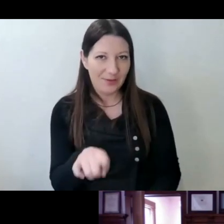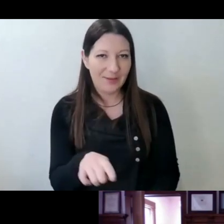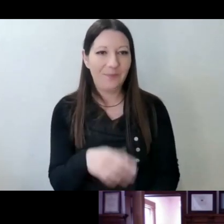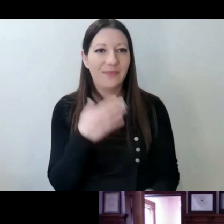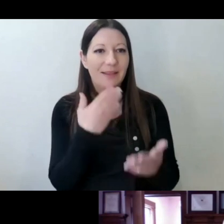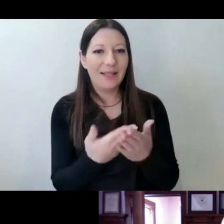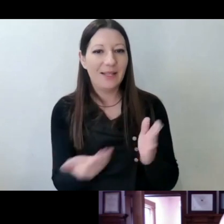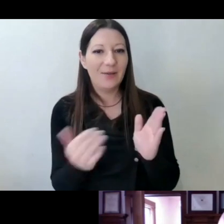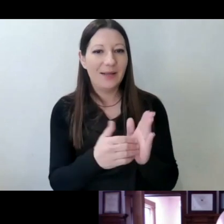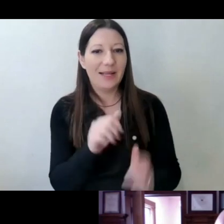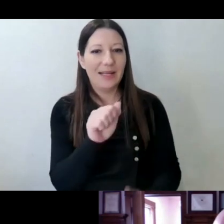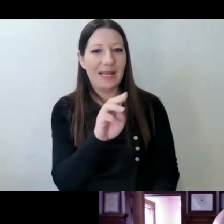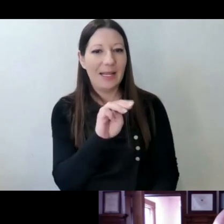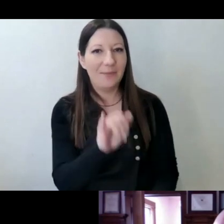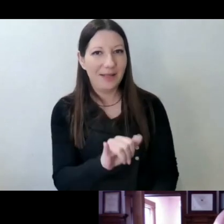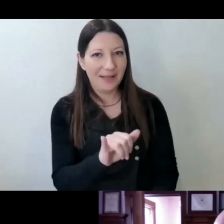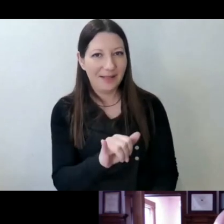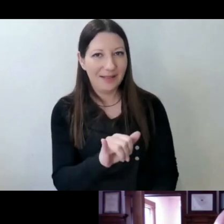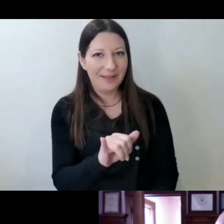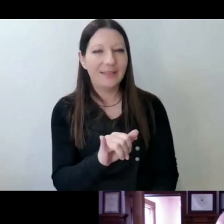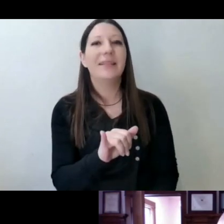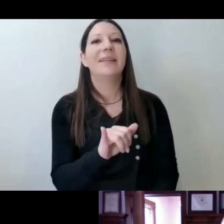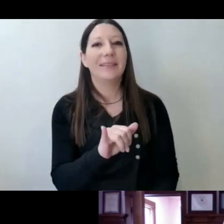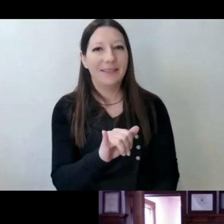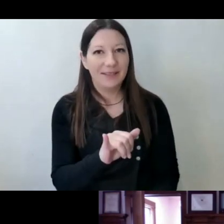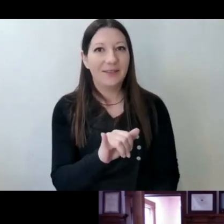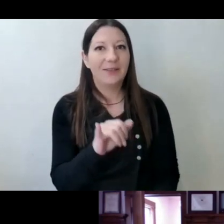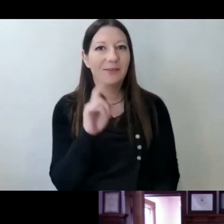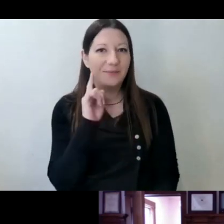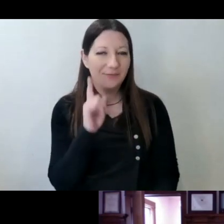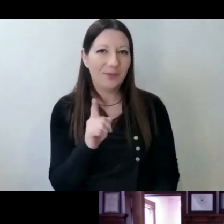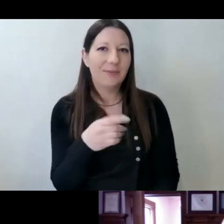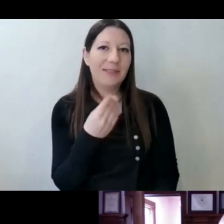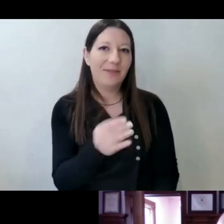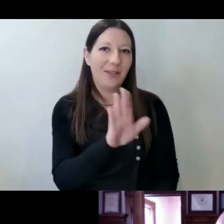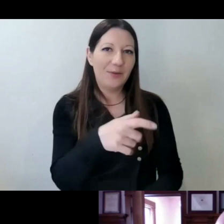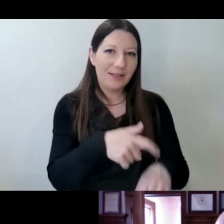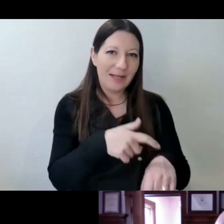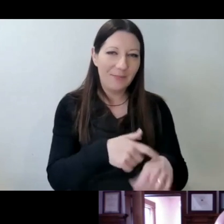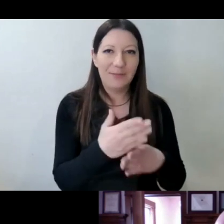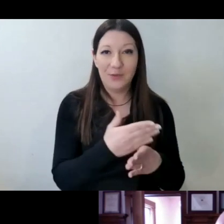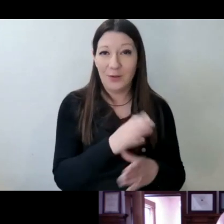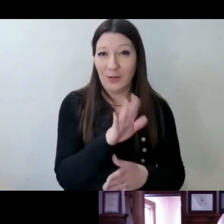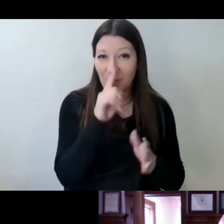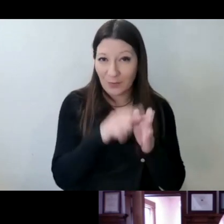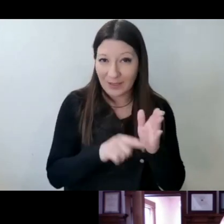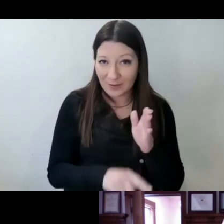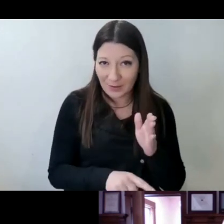again, Amy, for so generously giving your time and sharing this research with us.